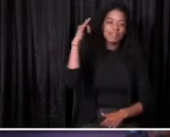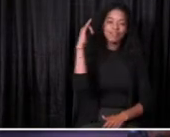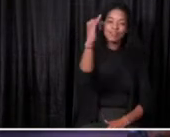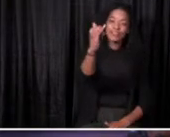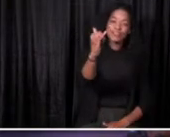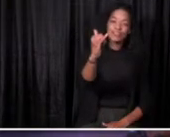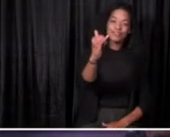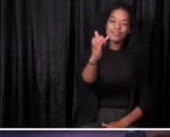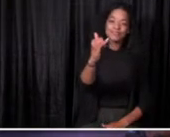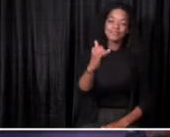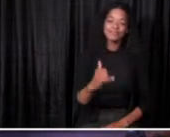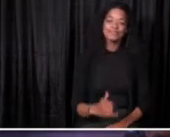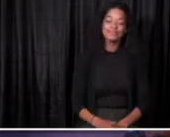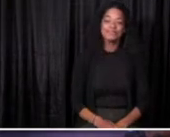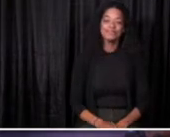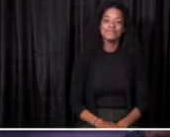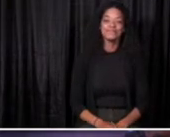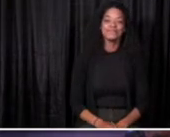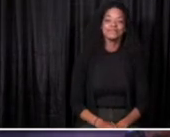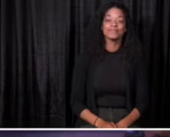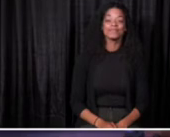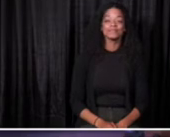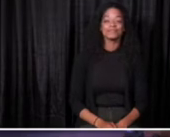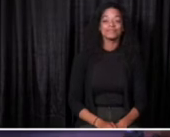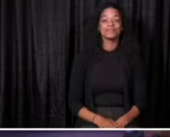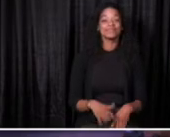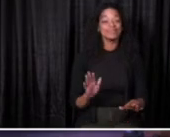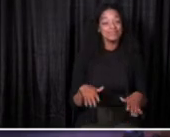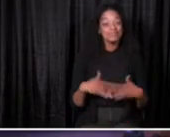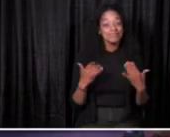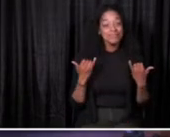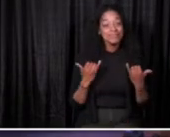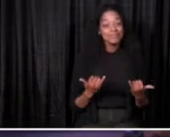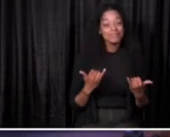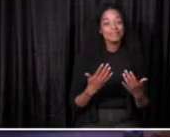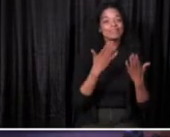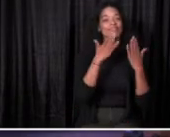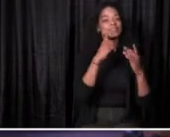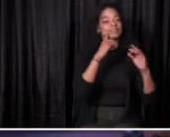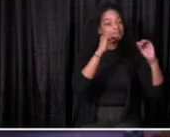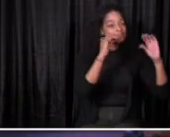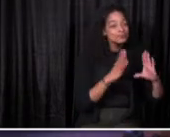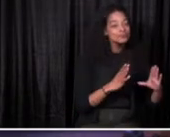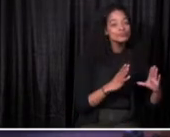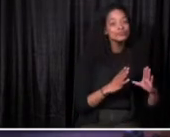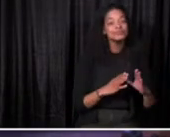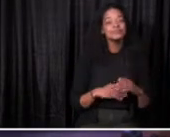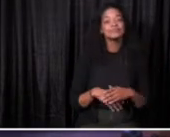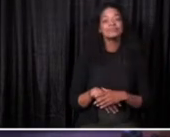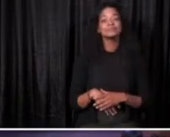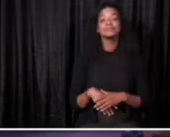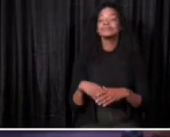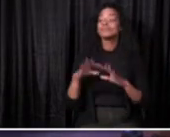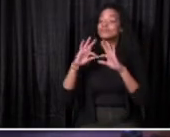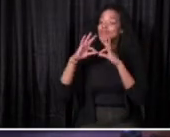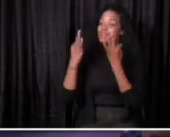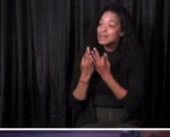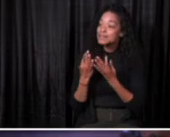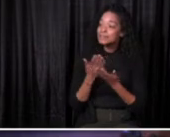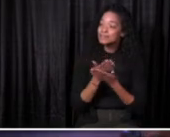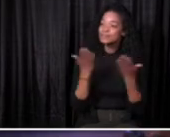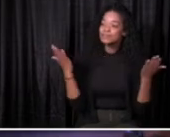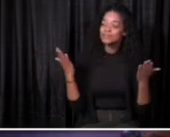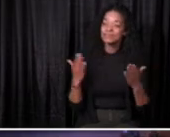Today, graduates, thanks to the faculty, thanks to your families, thanks to